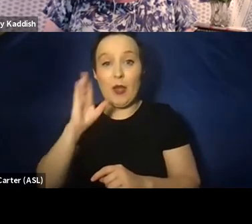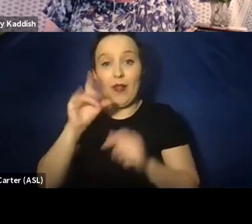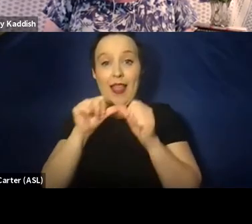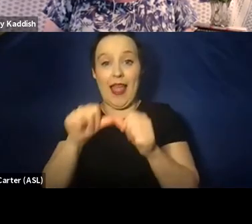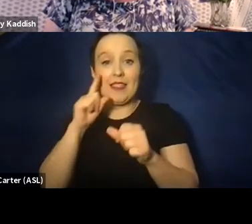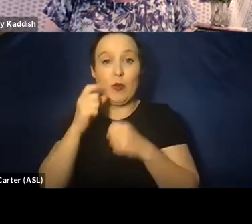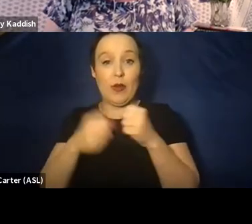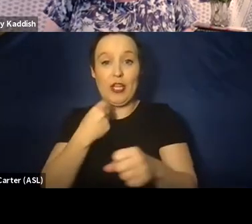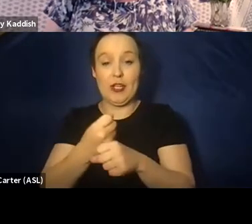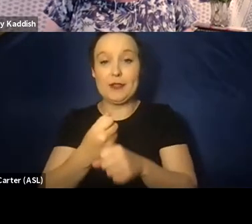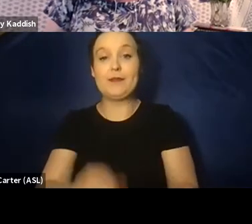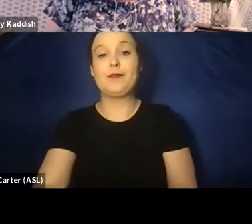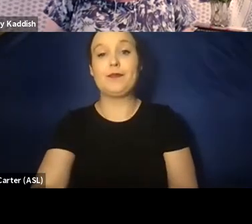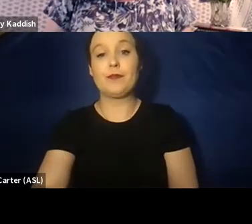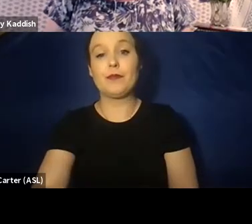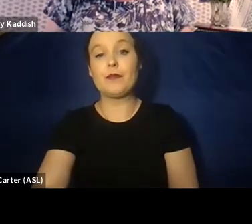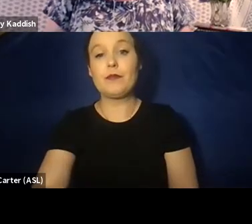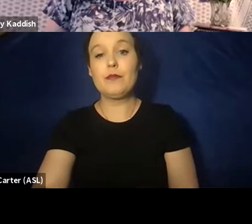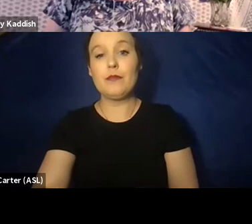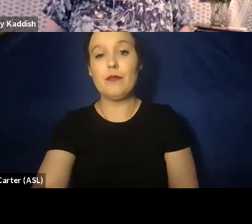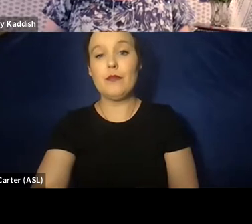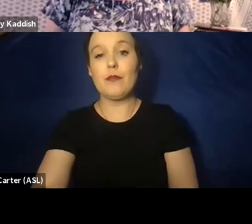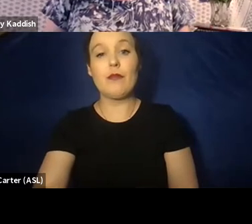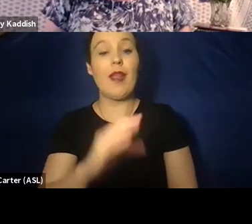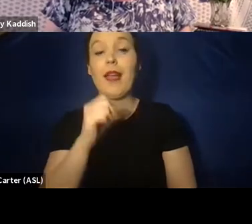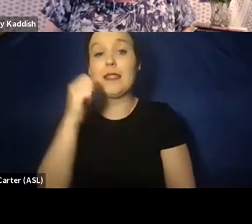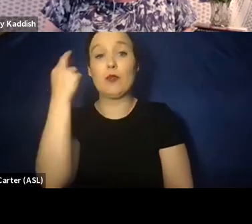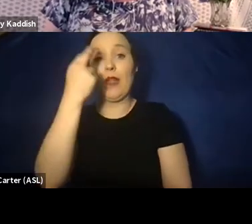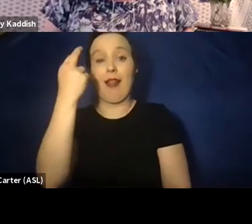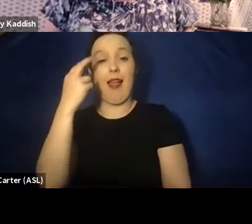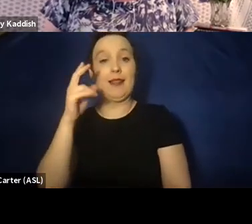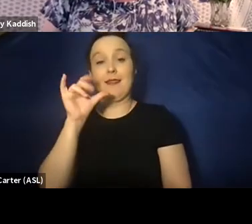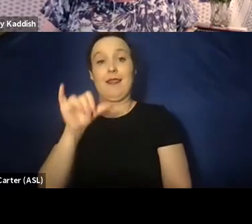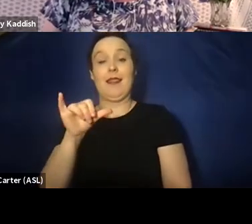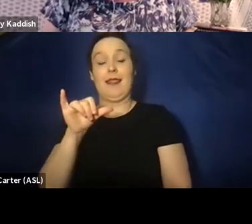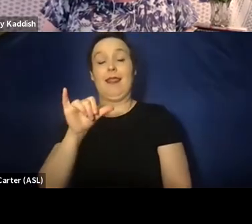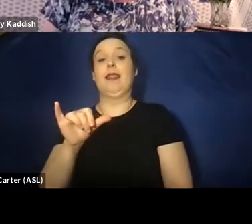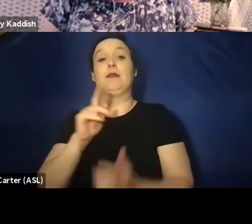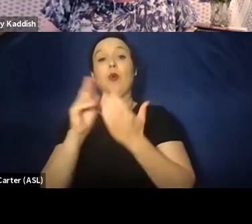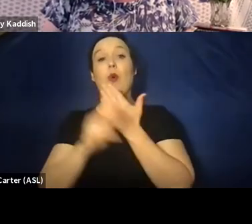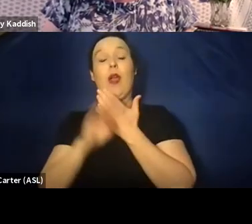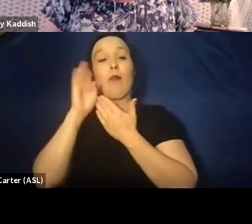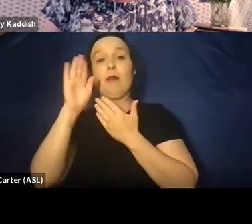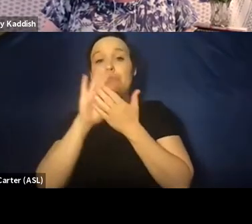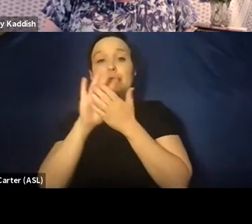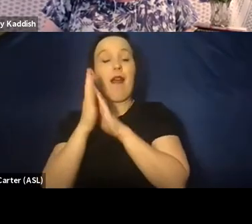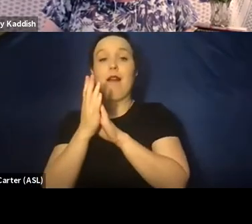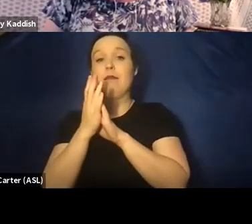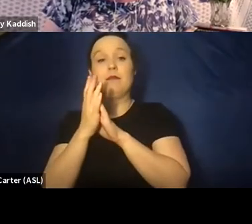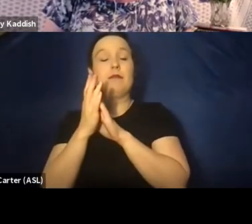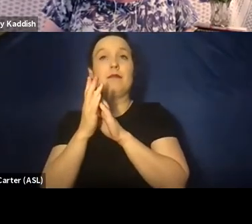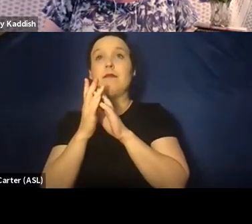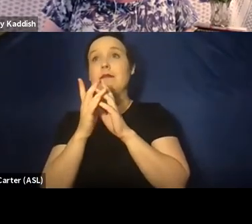and that it's going to develop to something so rich and deep as what we're witnessing and